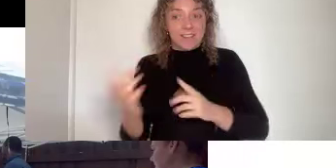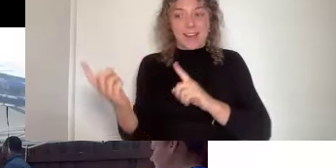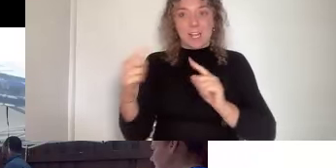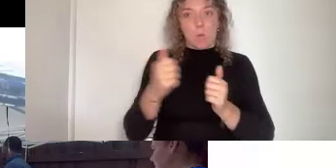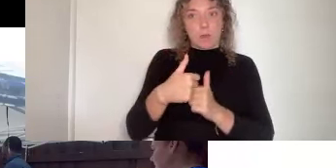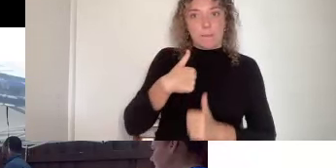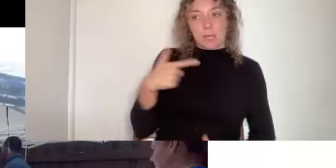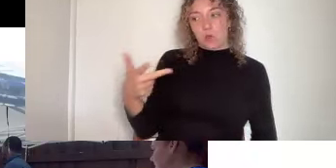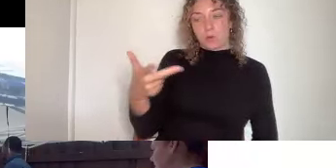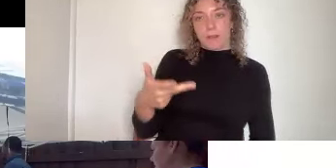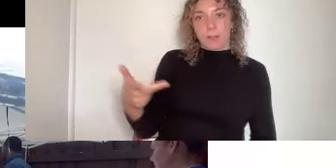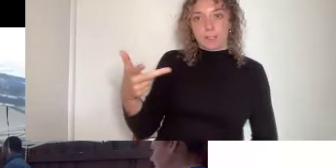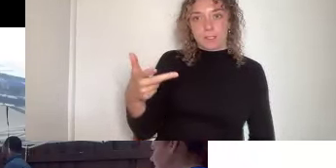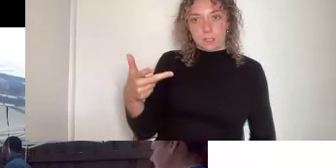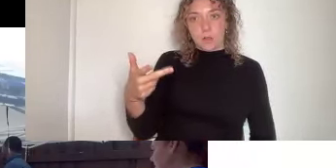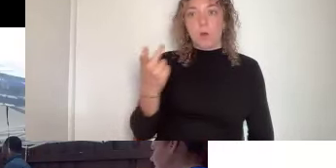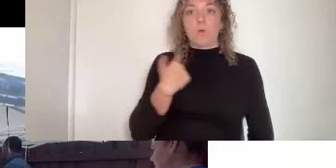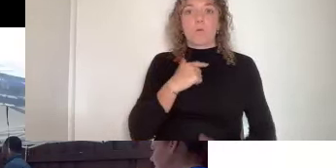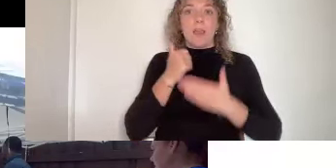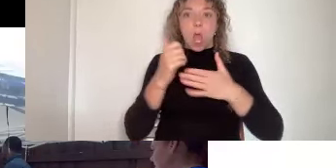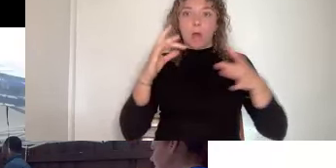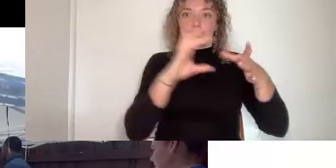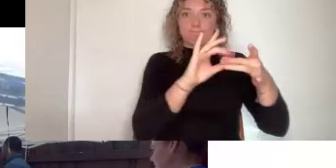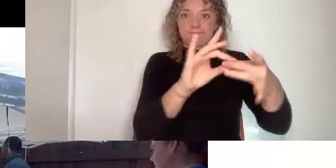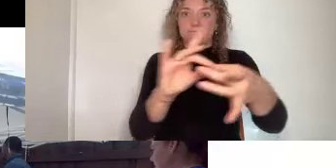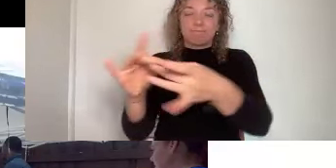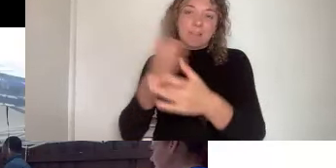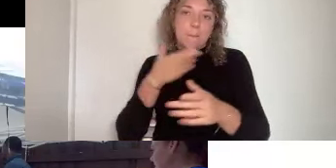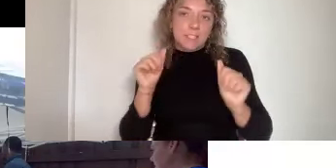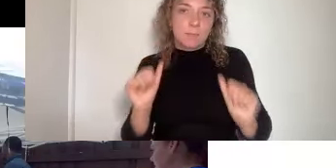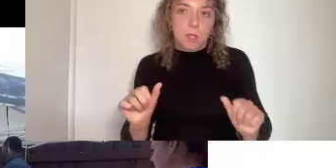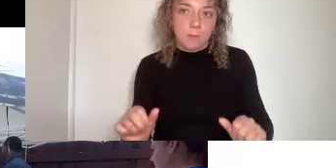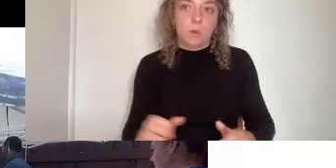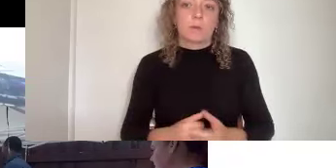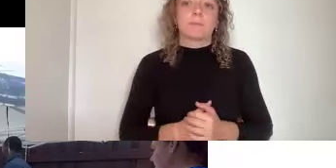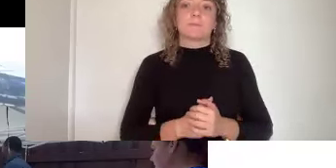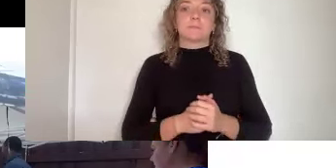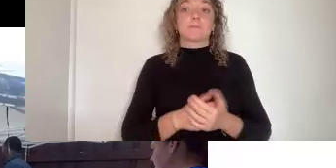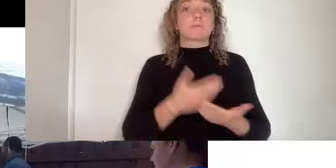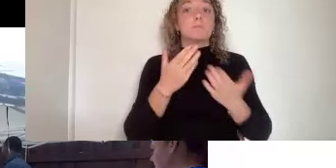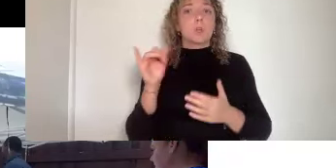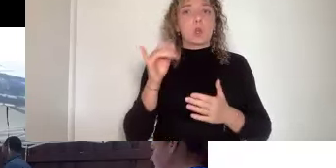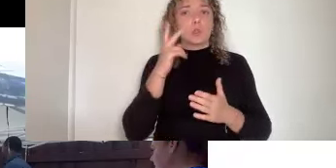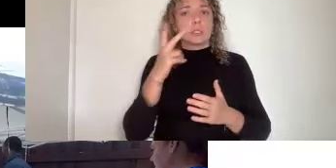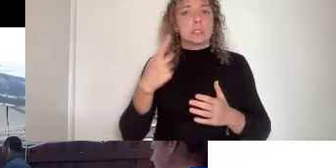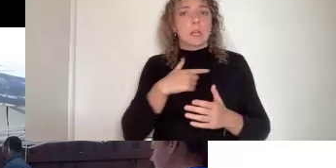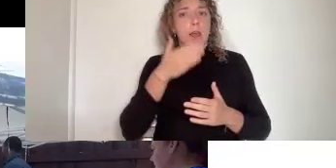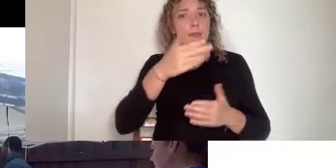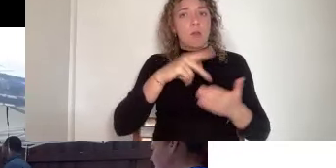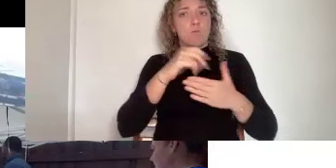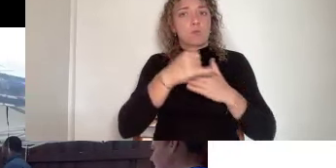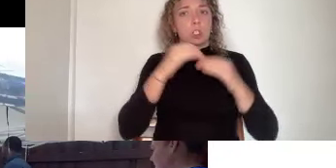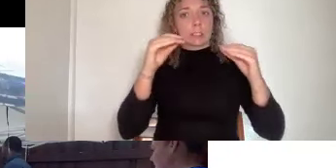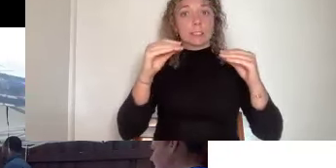of us, so that we can make those connections as best as possible. You may also have seen us at Project Teach